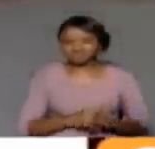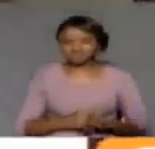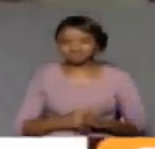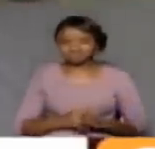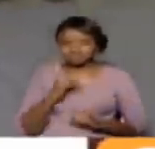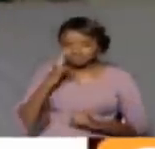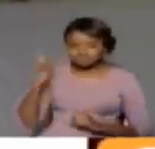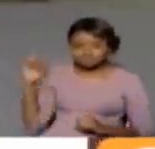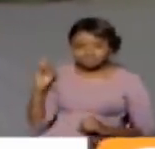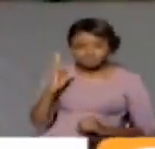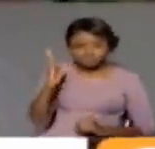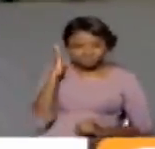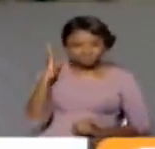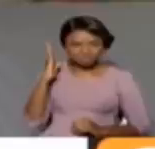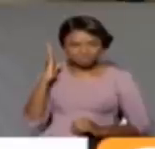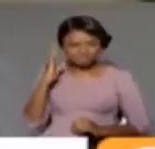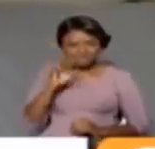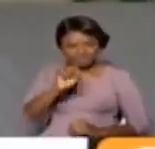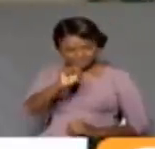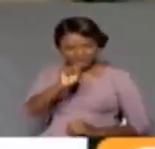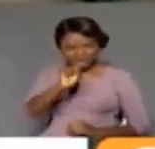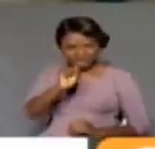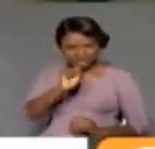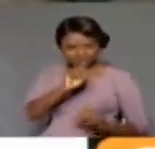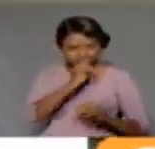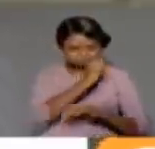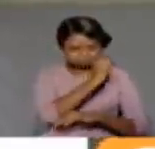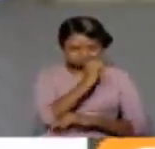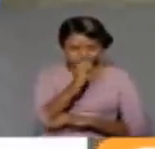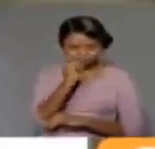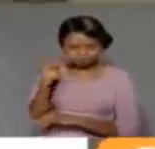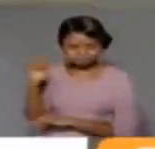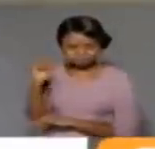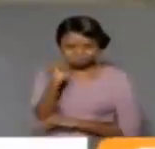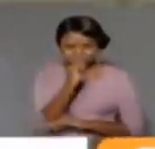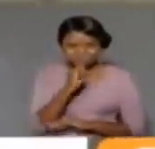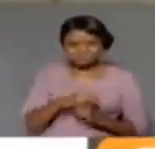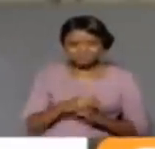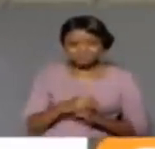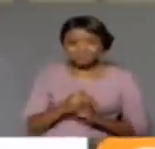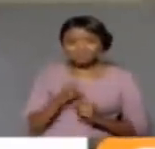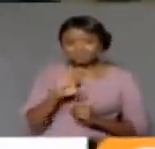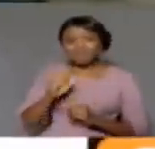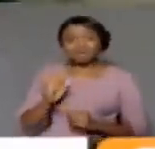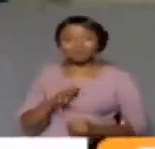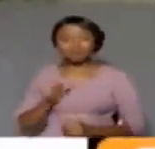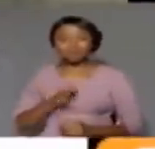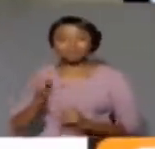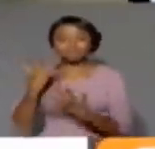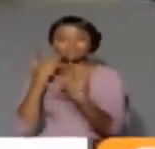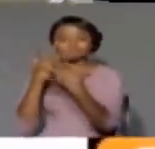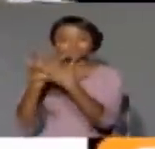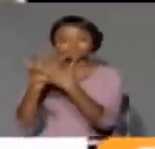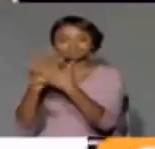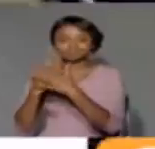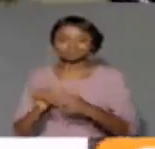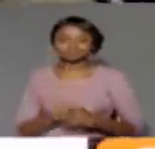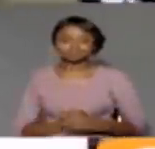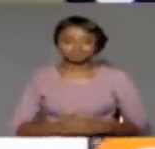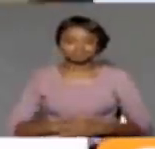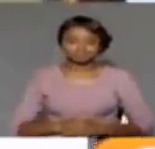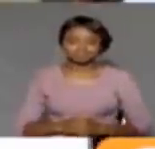the tight watch of five prison warders from Langata Women's Prison, where she is being held in remand.